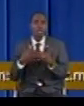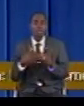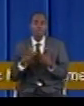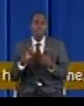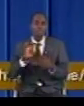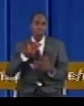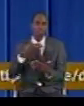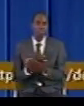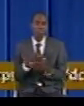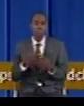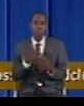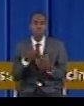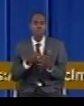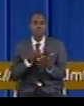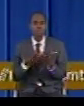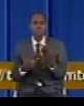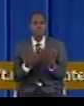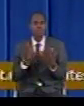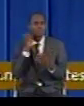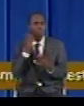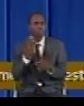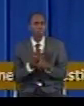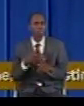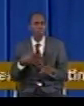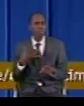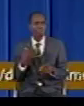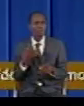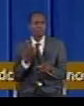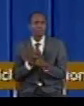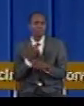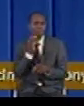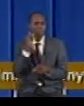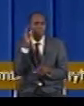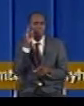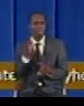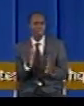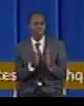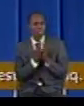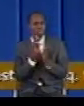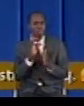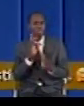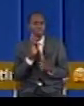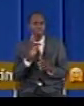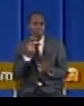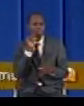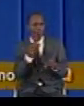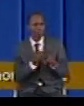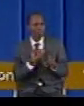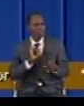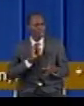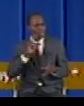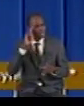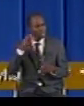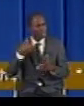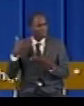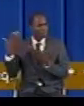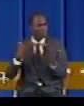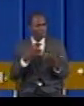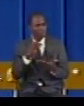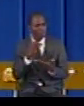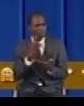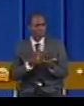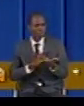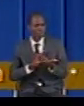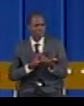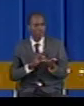program, I was like, it was day before yesterday. I was asking my sister, it seems I brought one cream to this program. Like, I've received